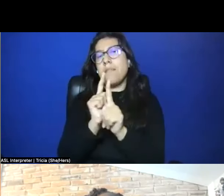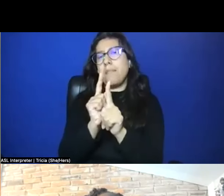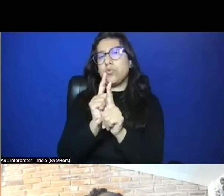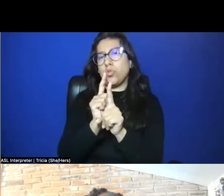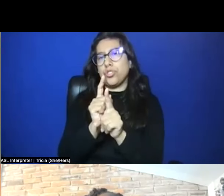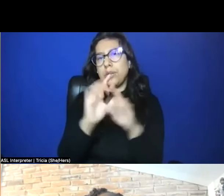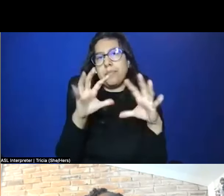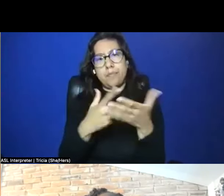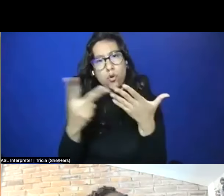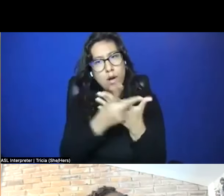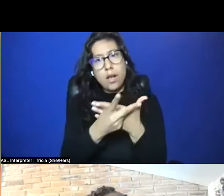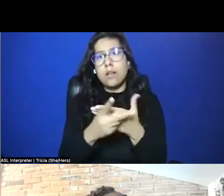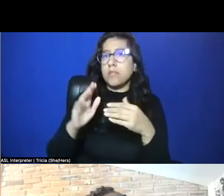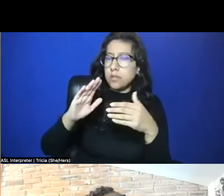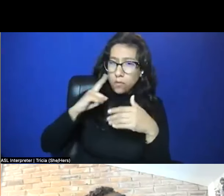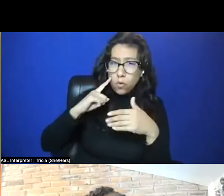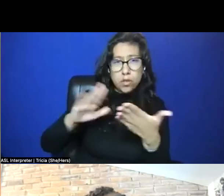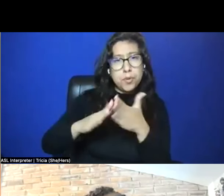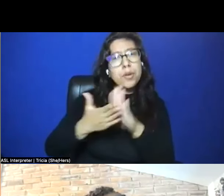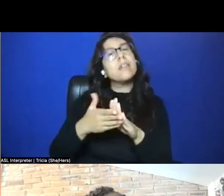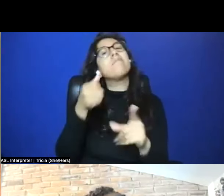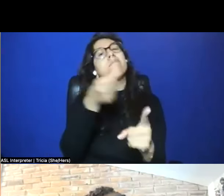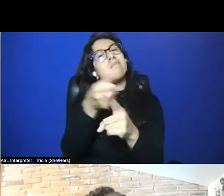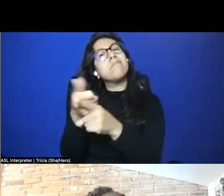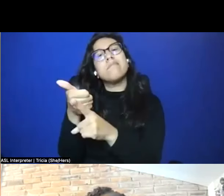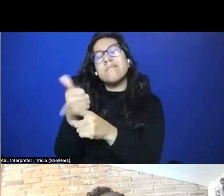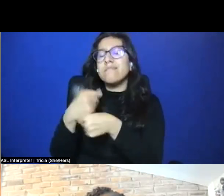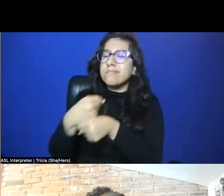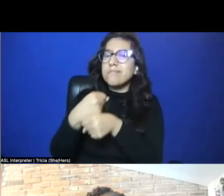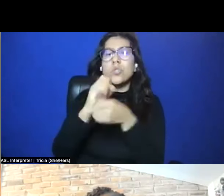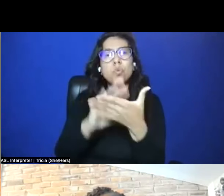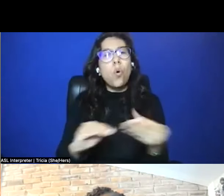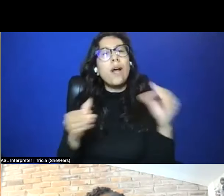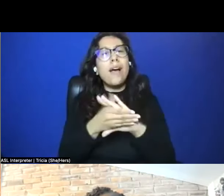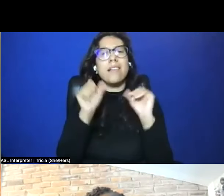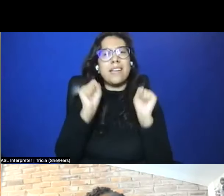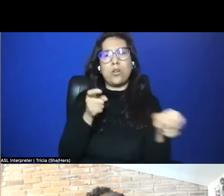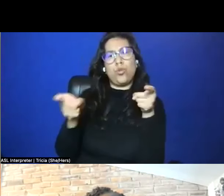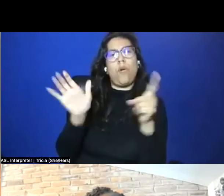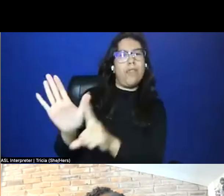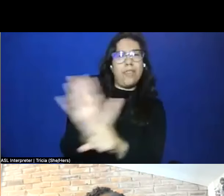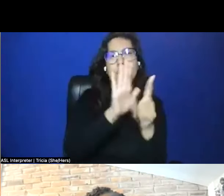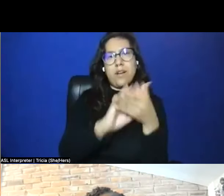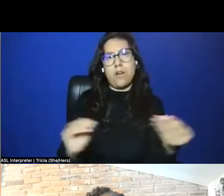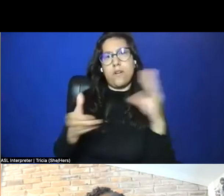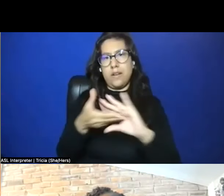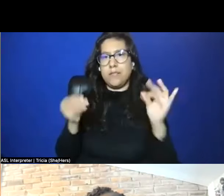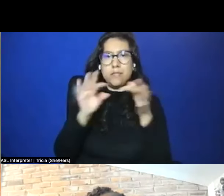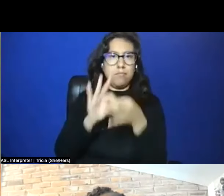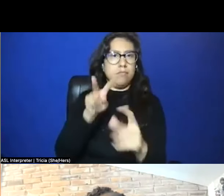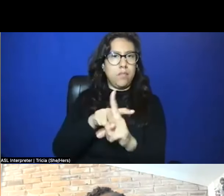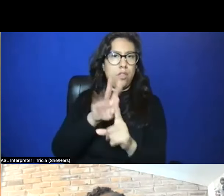and community to be able to produce their own stories and control their own narratives about their communities. And I'm